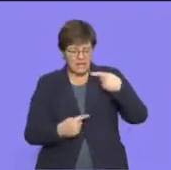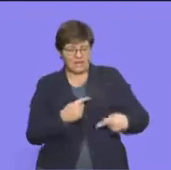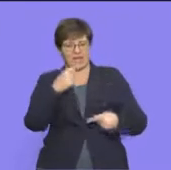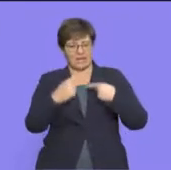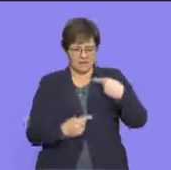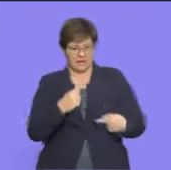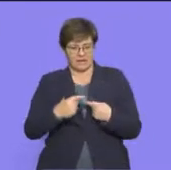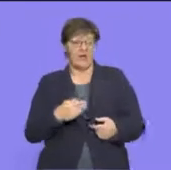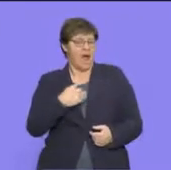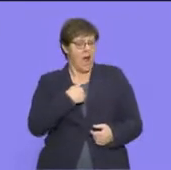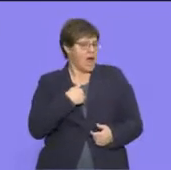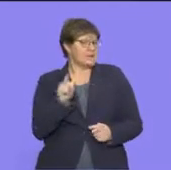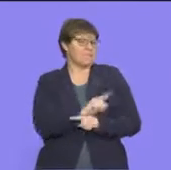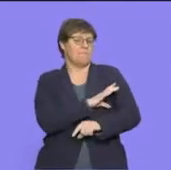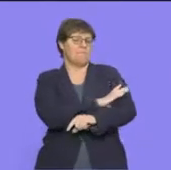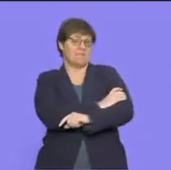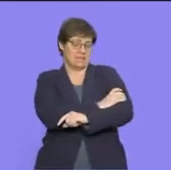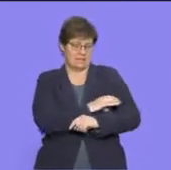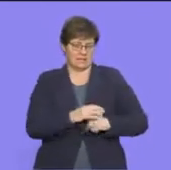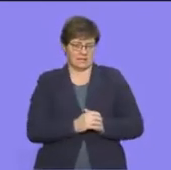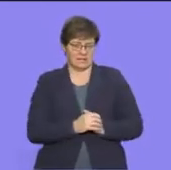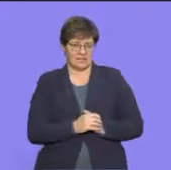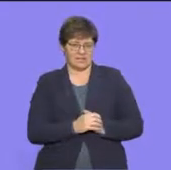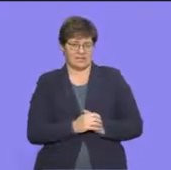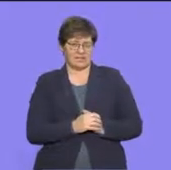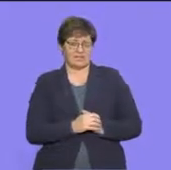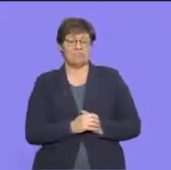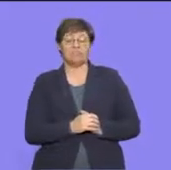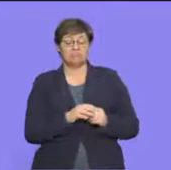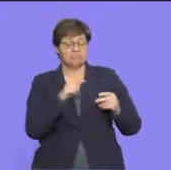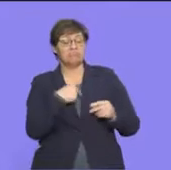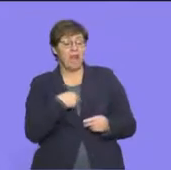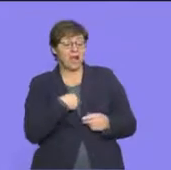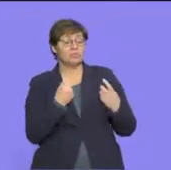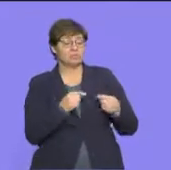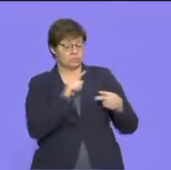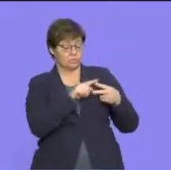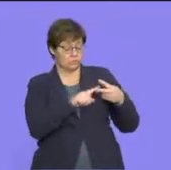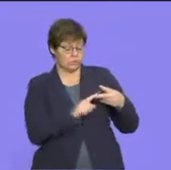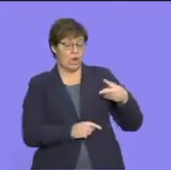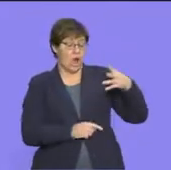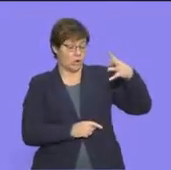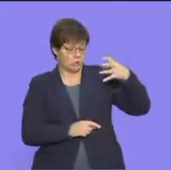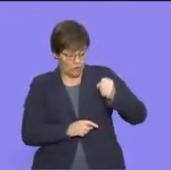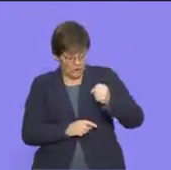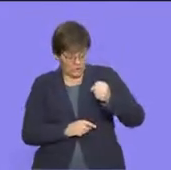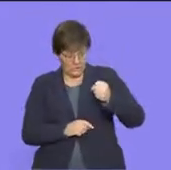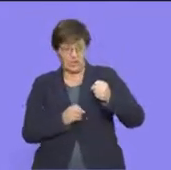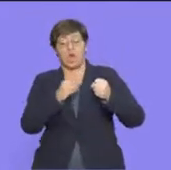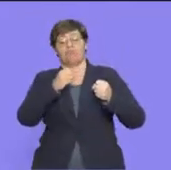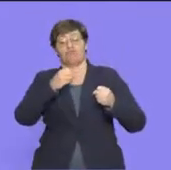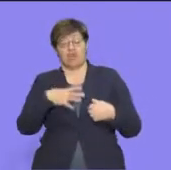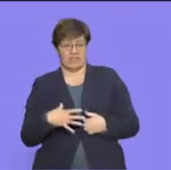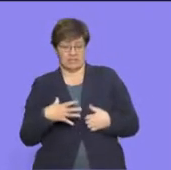And the heart is a muscle, and a muscle can only do one of two things. It can contract, and it